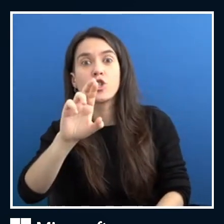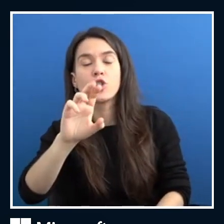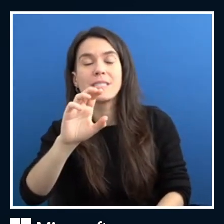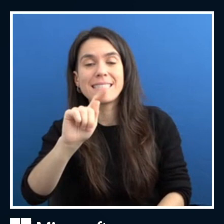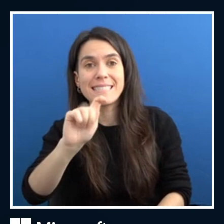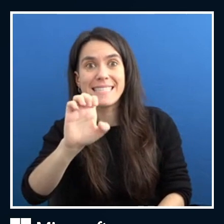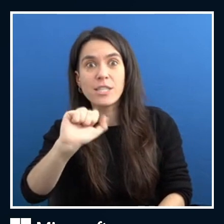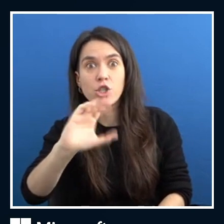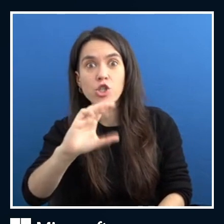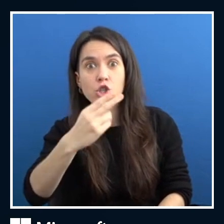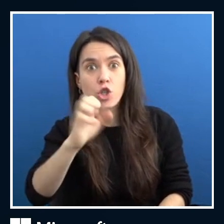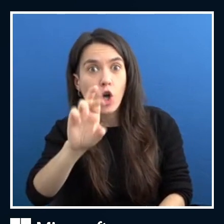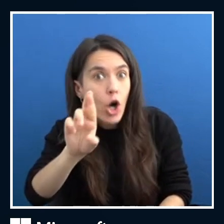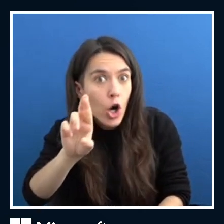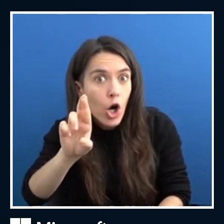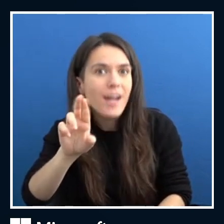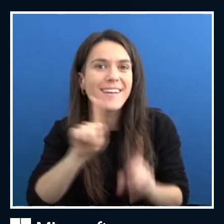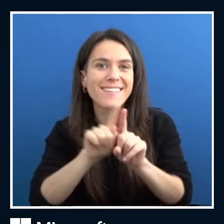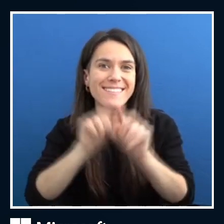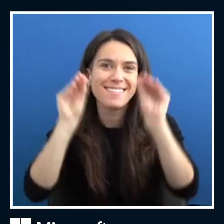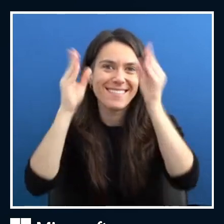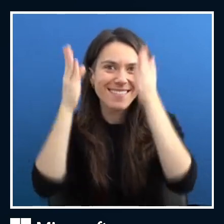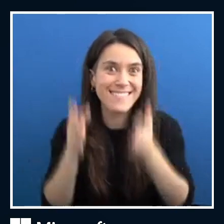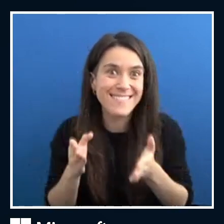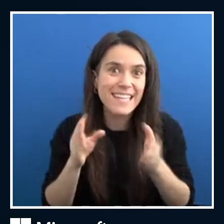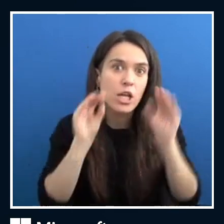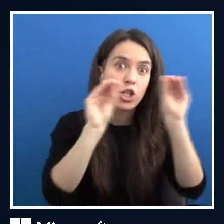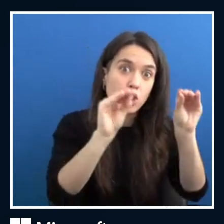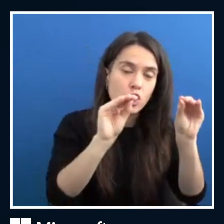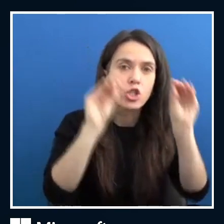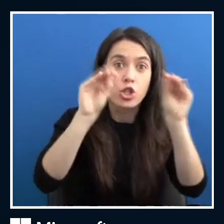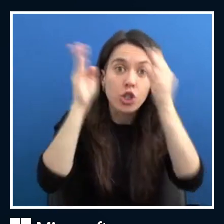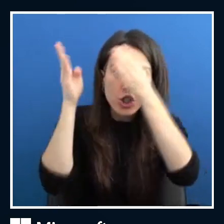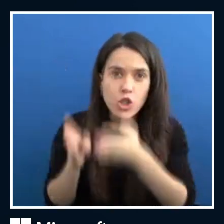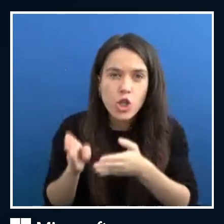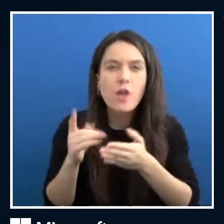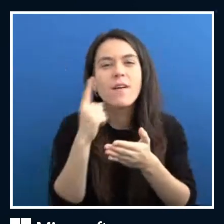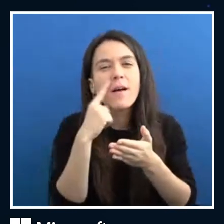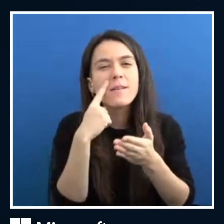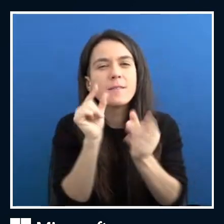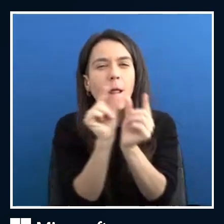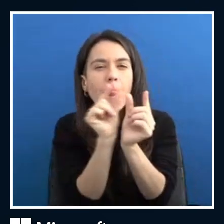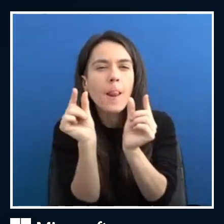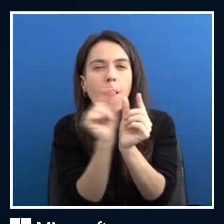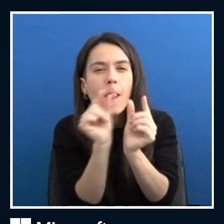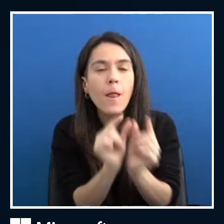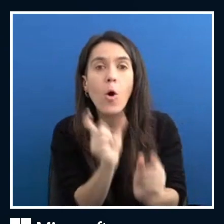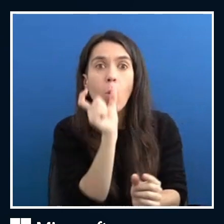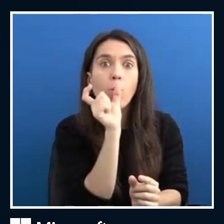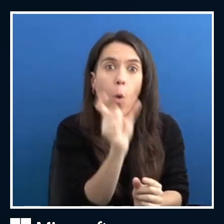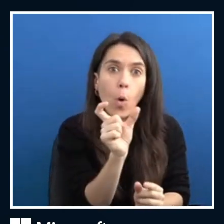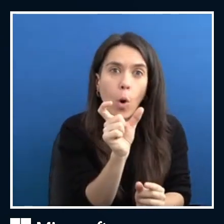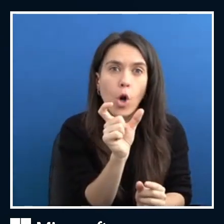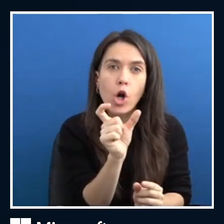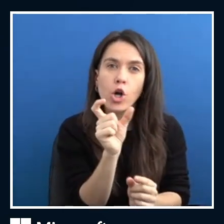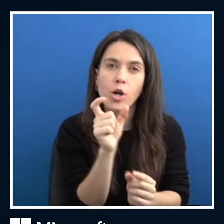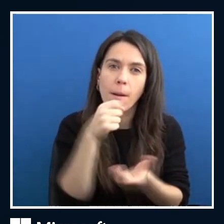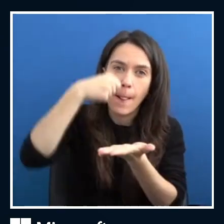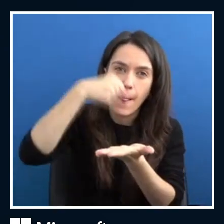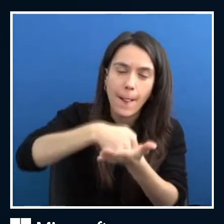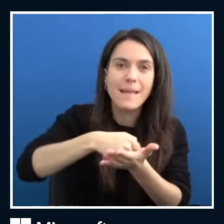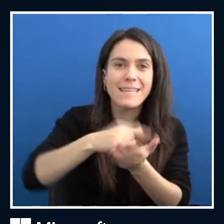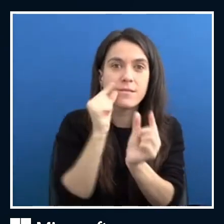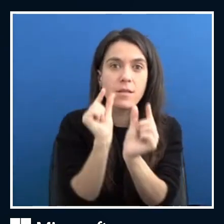will keep in mind by lemmatization and going to the root words to figure out what you actually